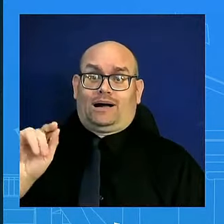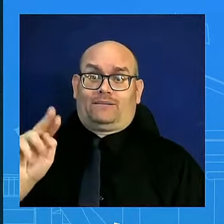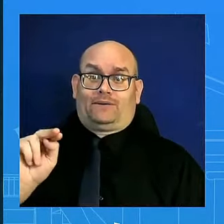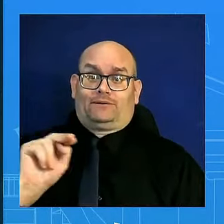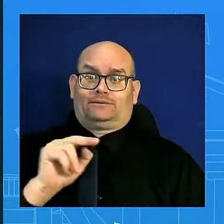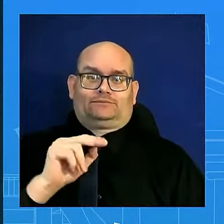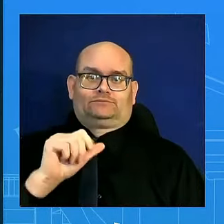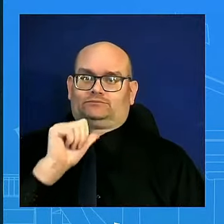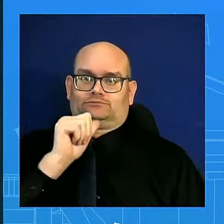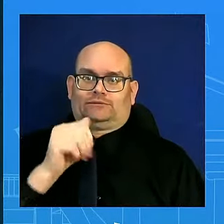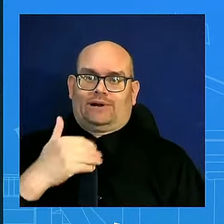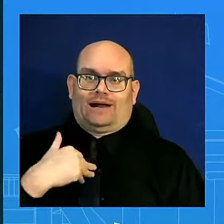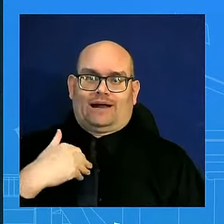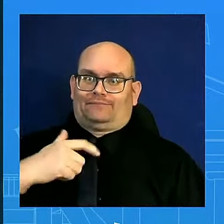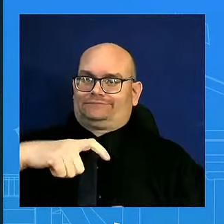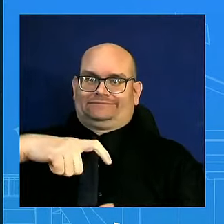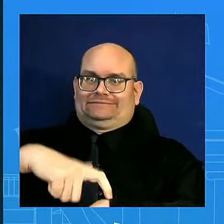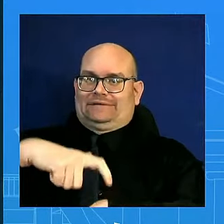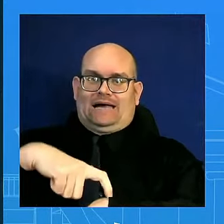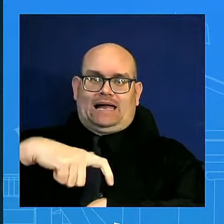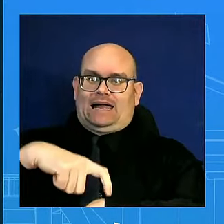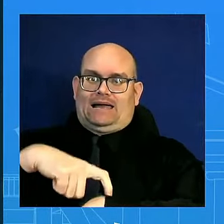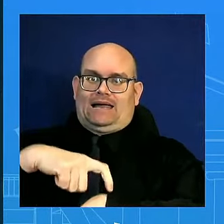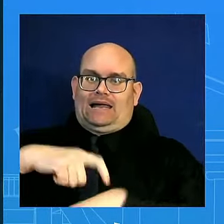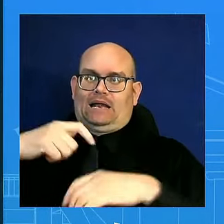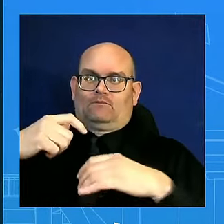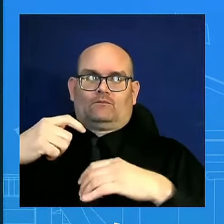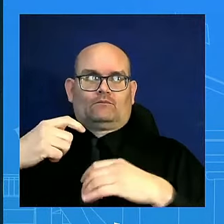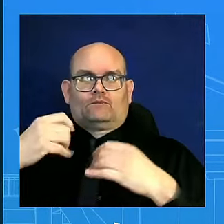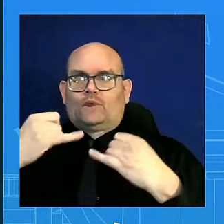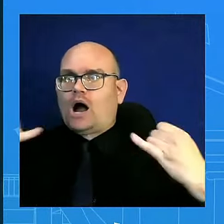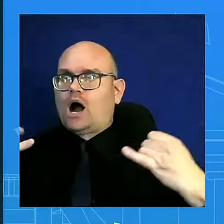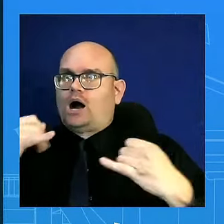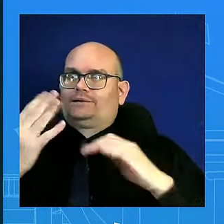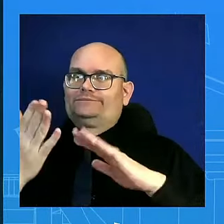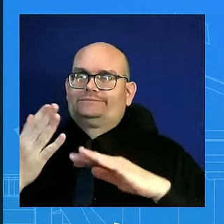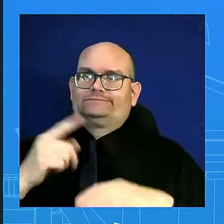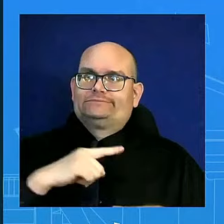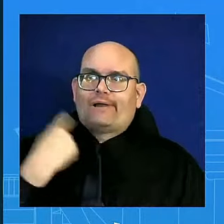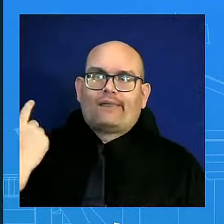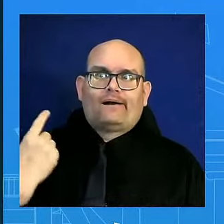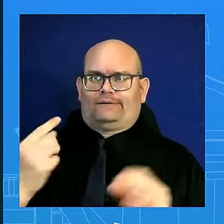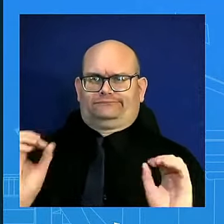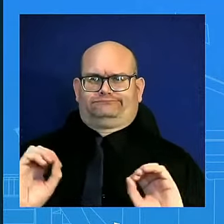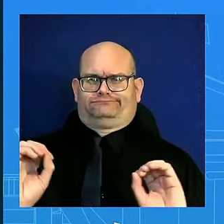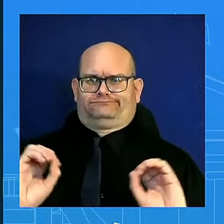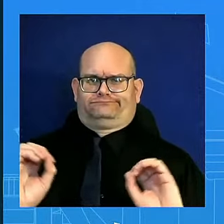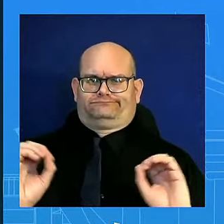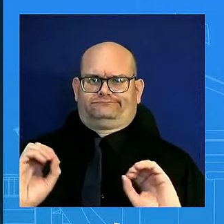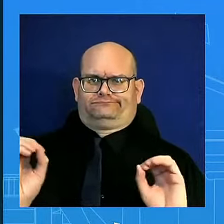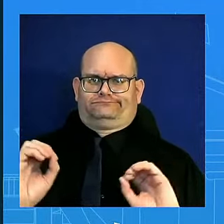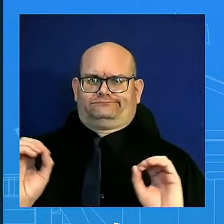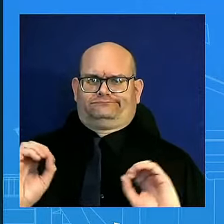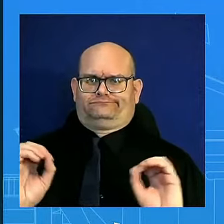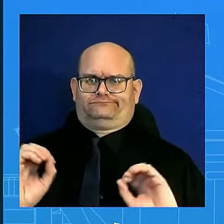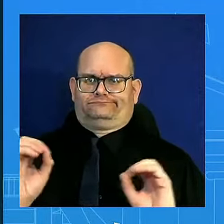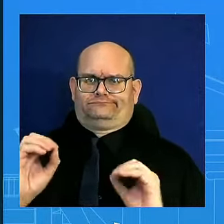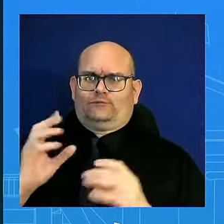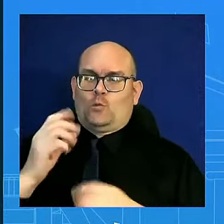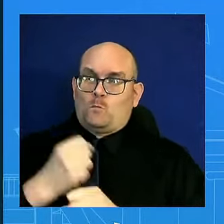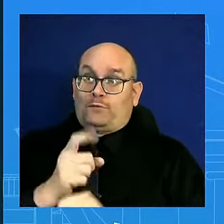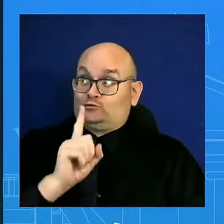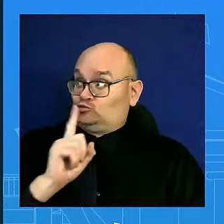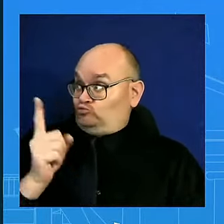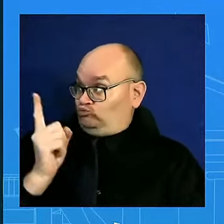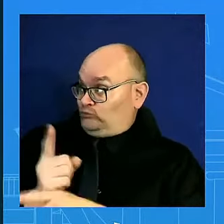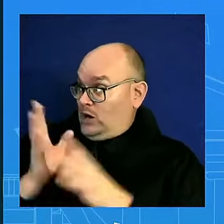time, but the President is thinking through this, wants to make sure that we have the right person for the job, and once we have an announcement, obviously, we will